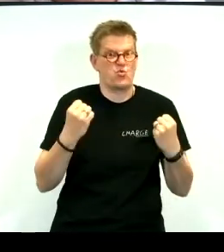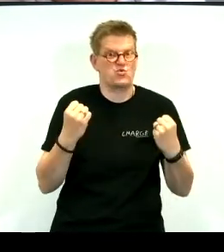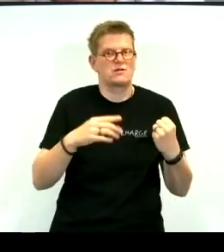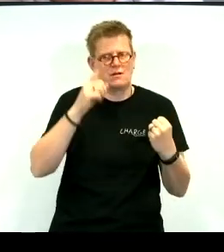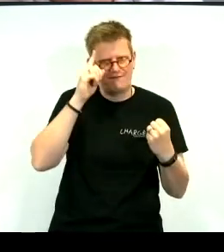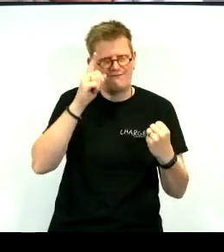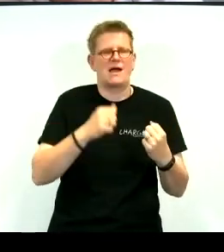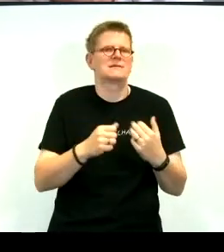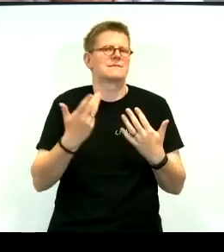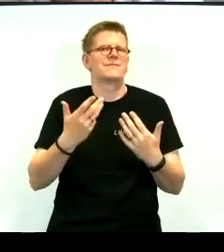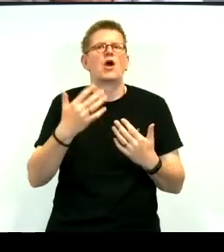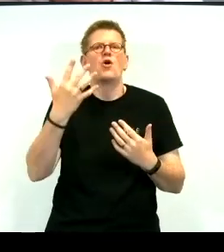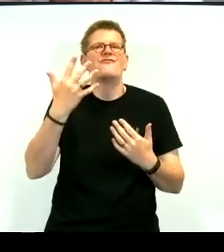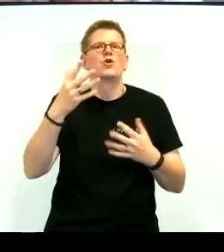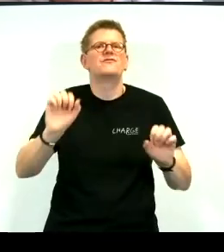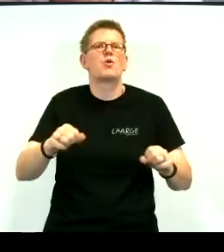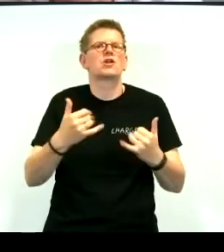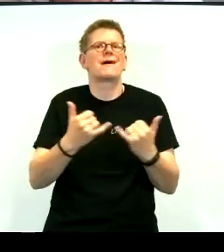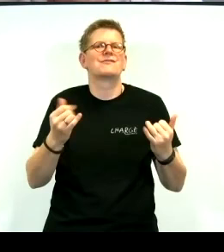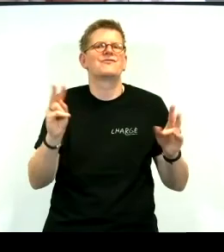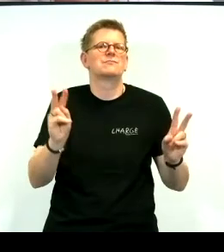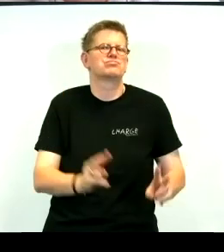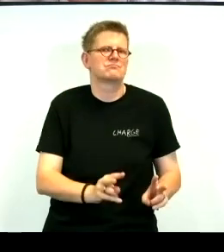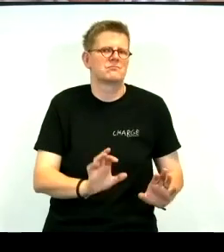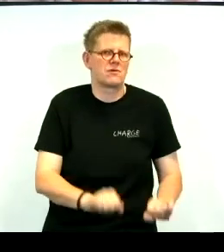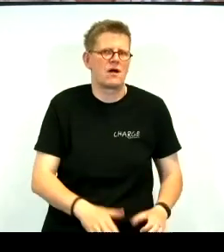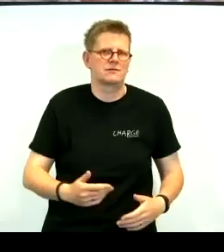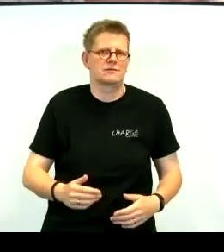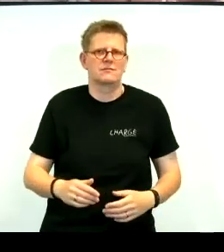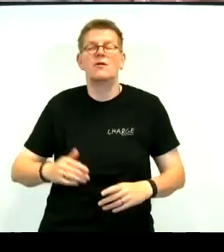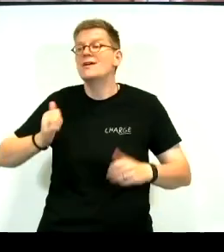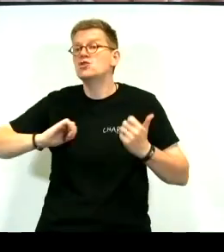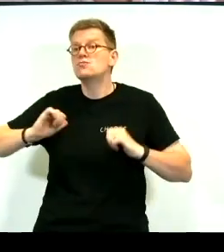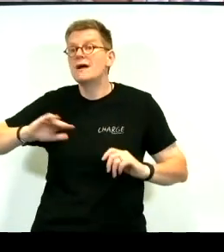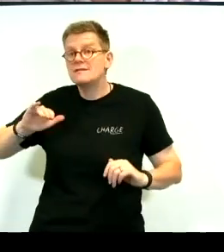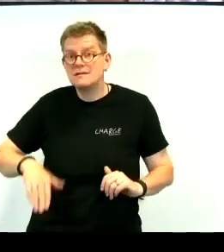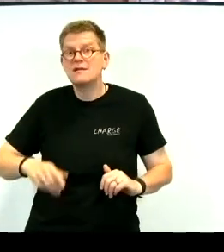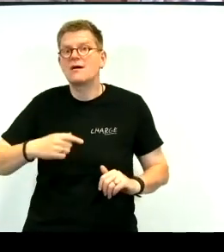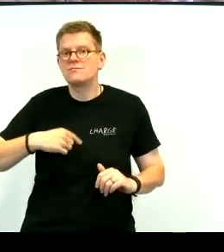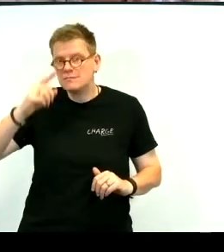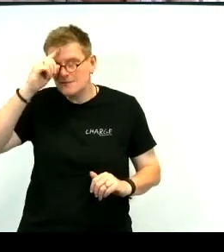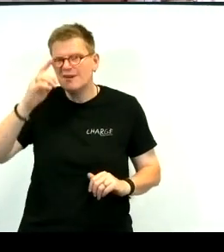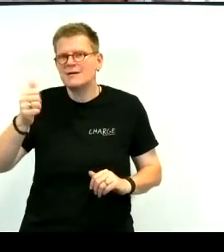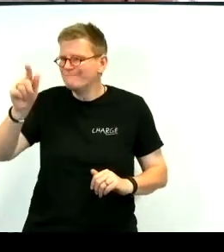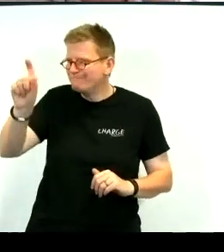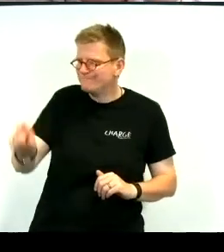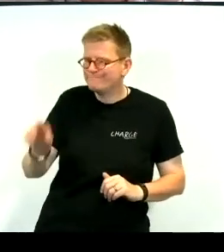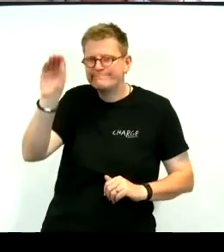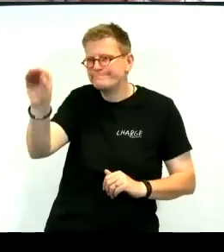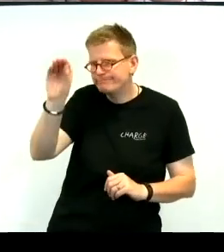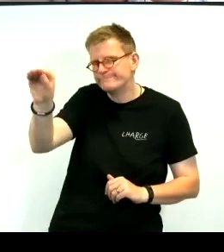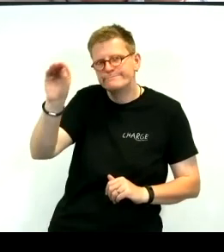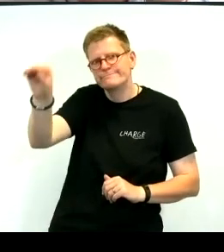you can go to and that they will make it better. But again, that piece of work needs to be done around